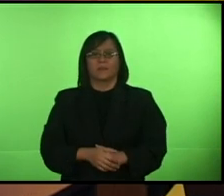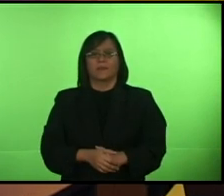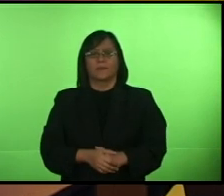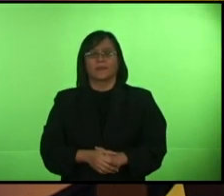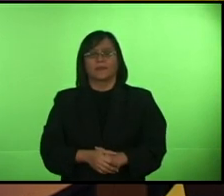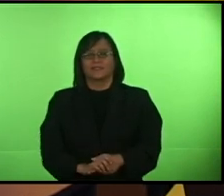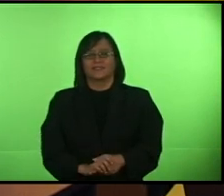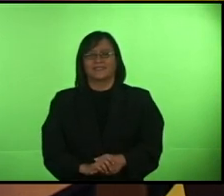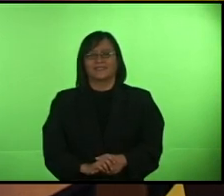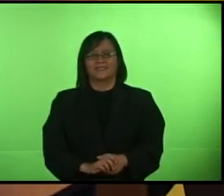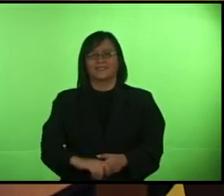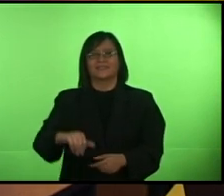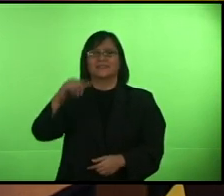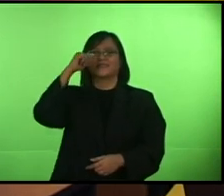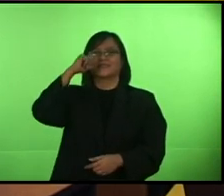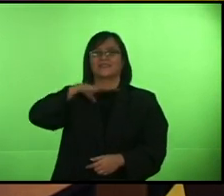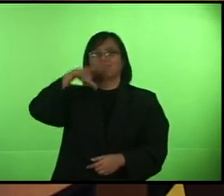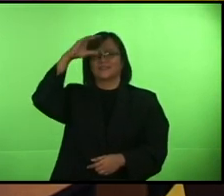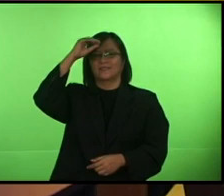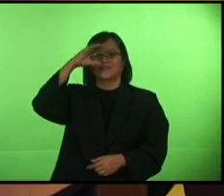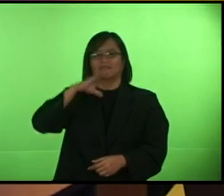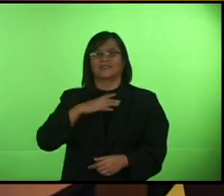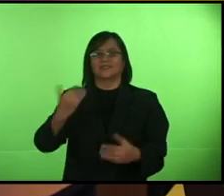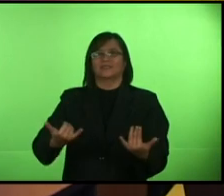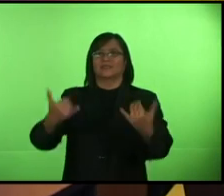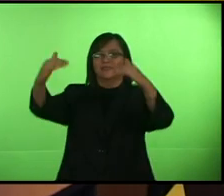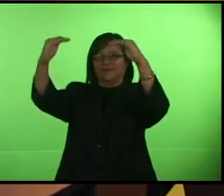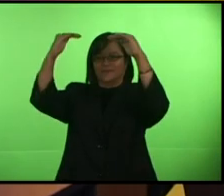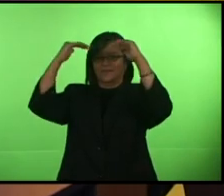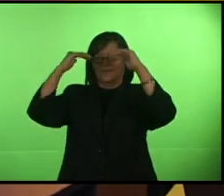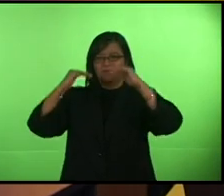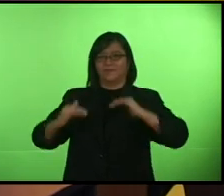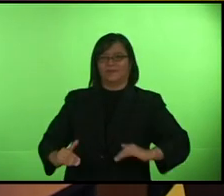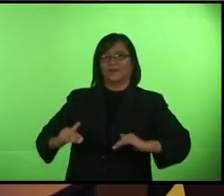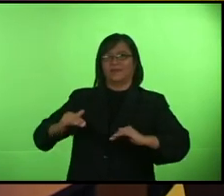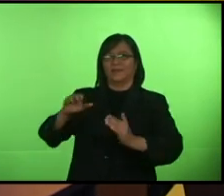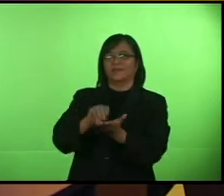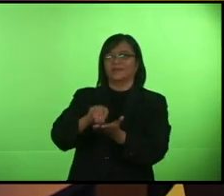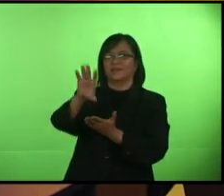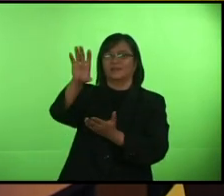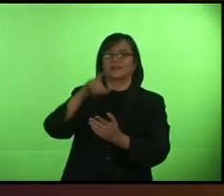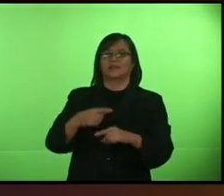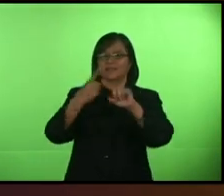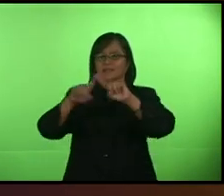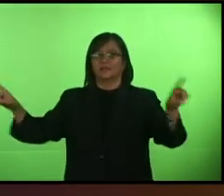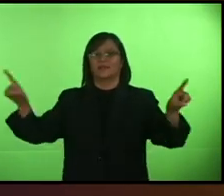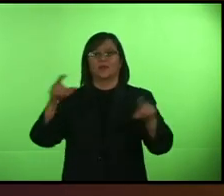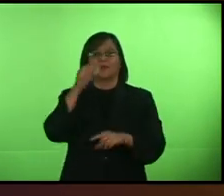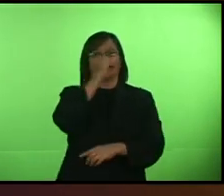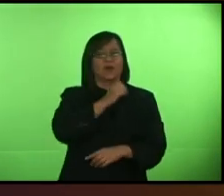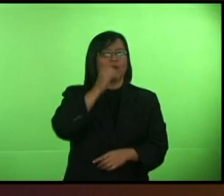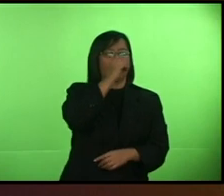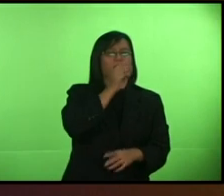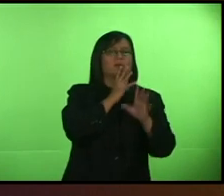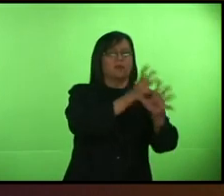documentation. Okay, ladies and gentlemen, now we go to the next slide where you have to differentiate between oral